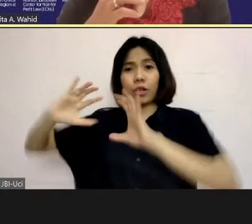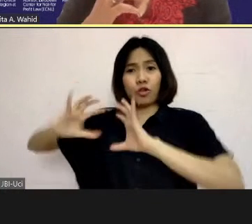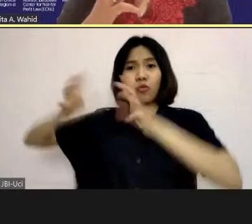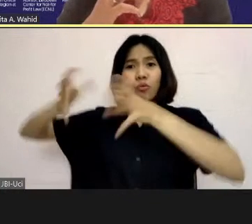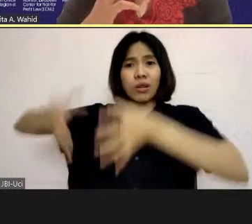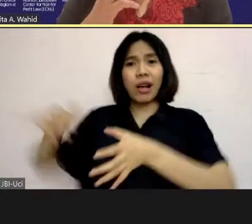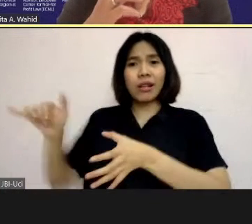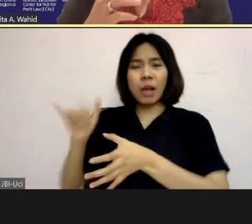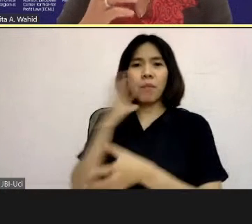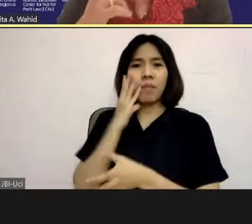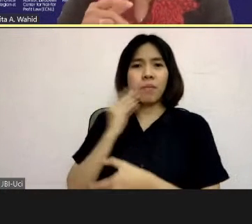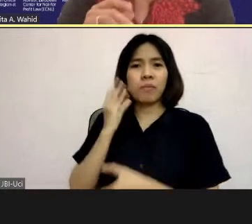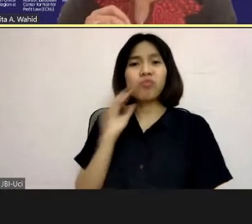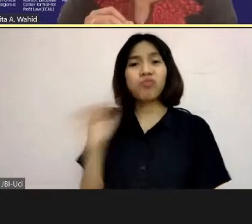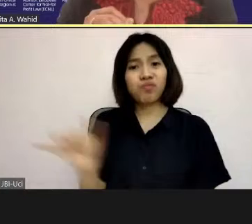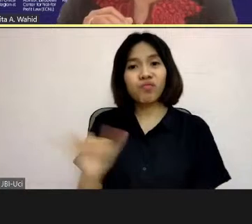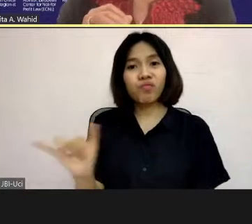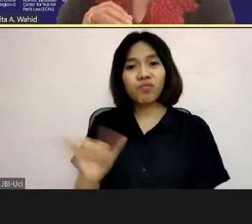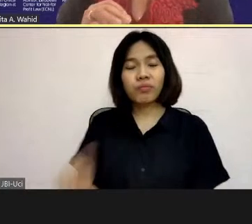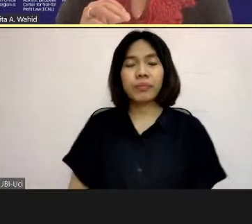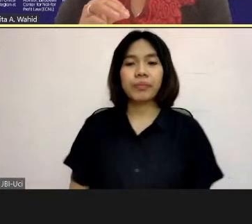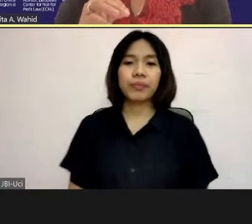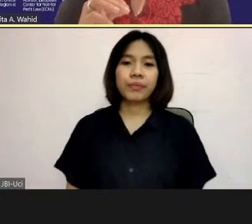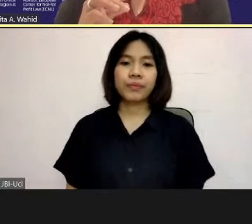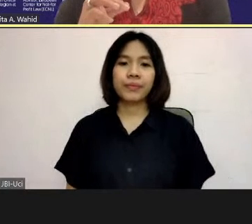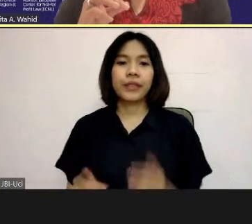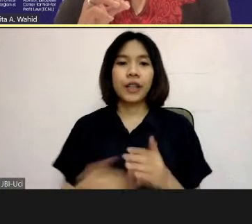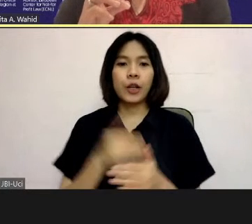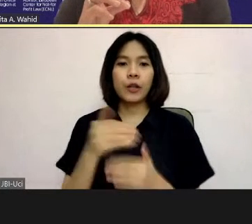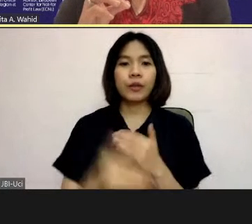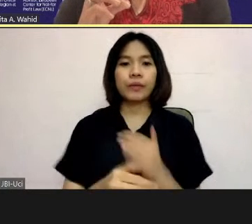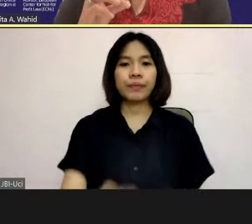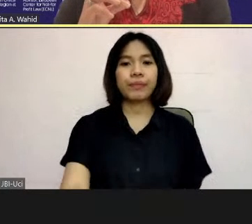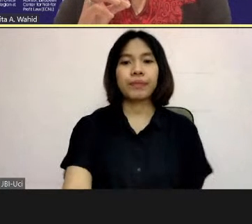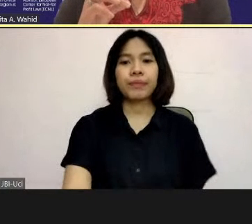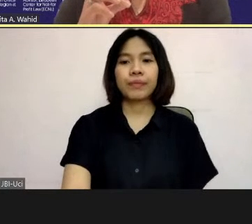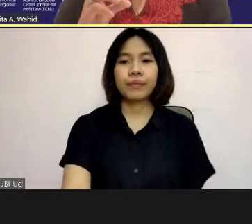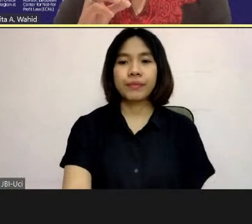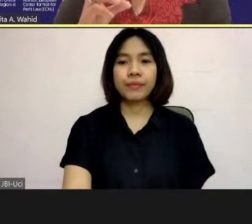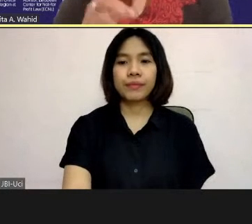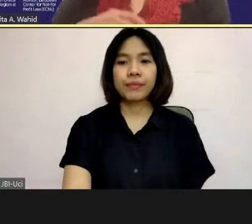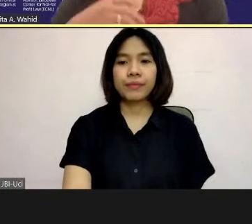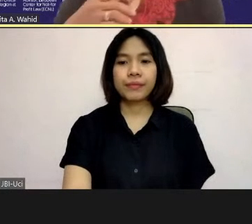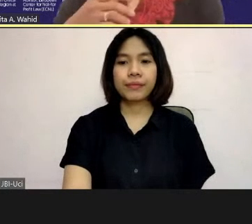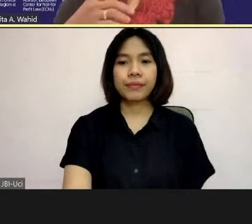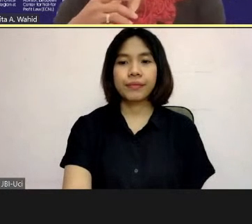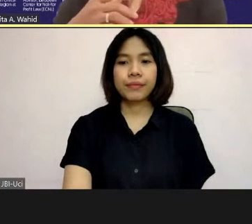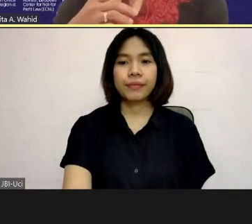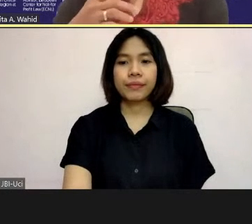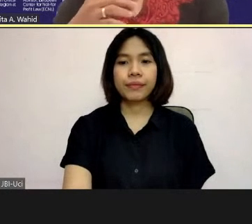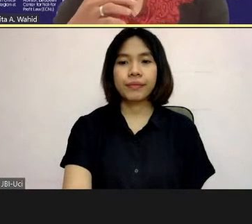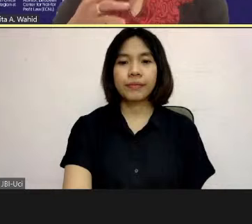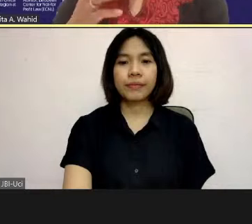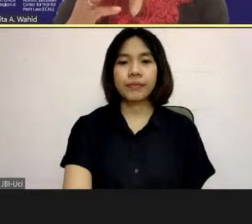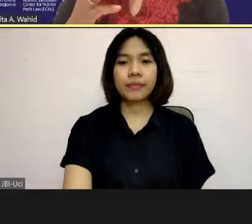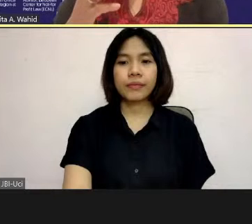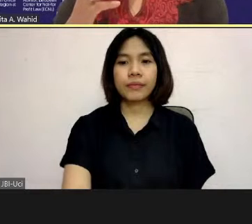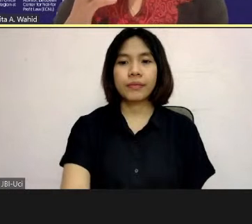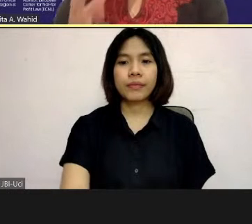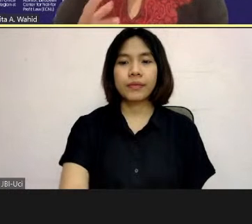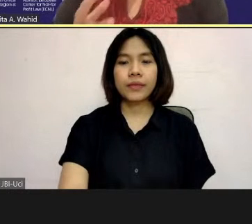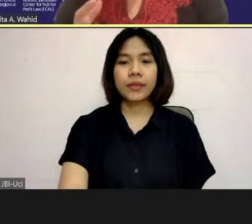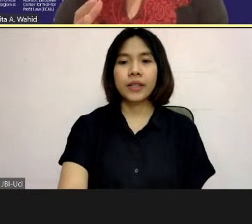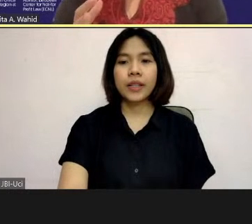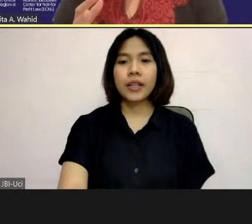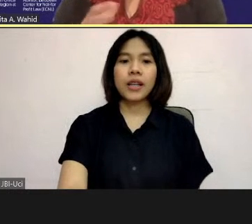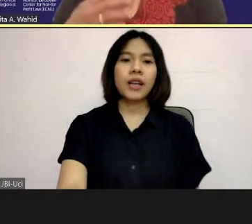impacted throughout the world. We also need to see the development or the expansion of these facts. Let's